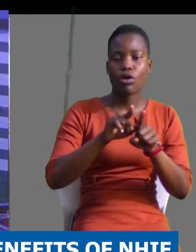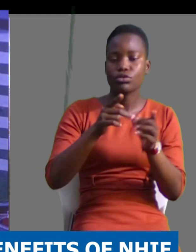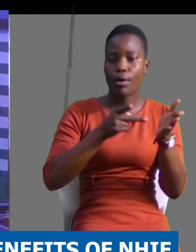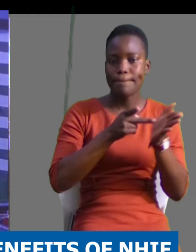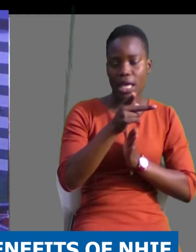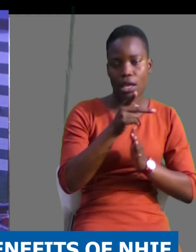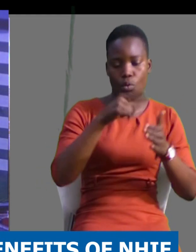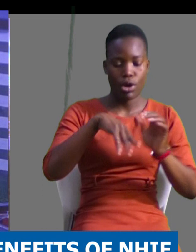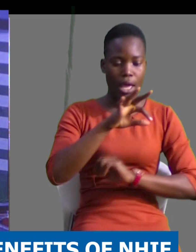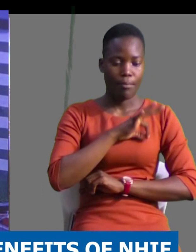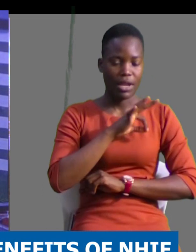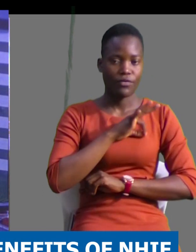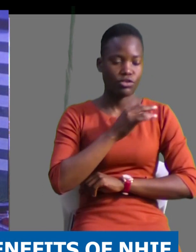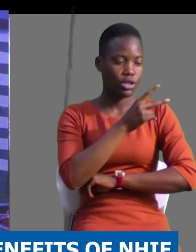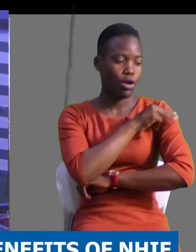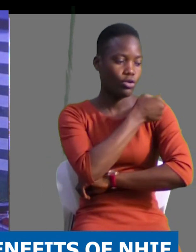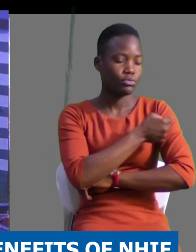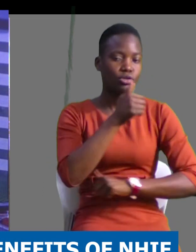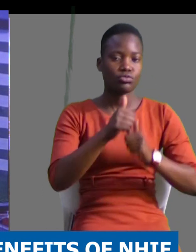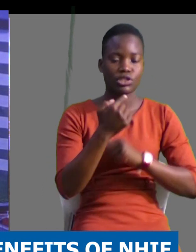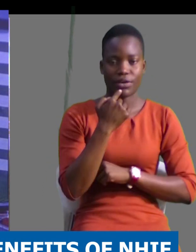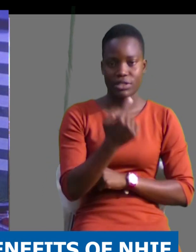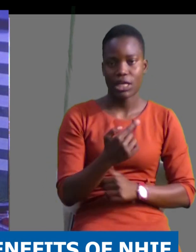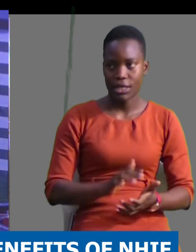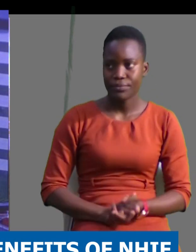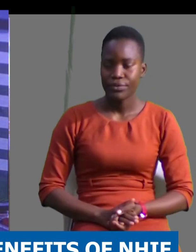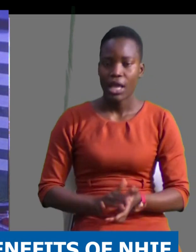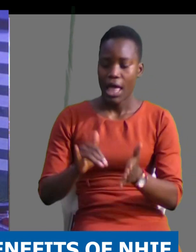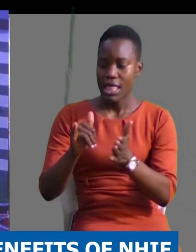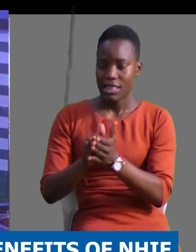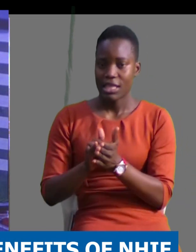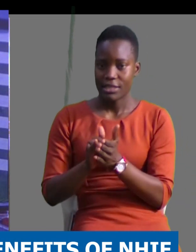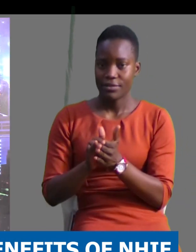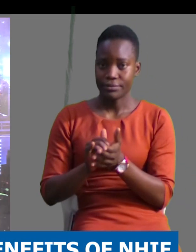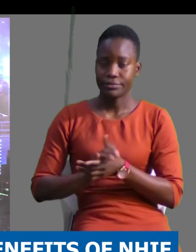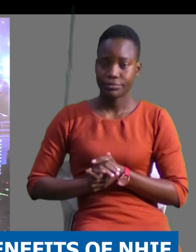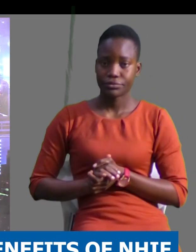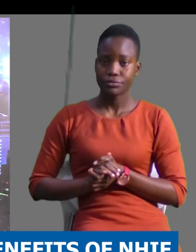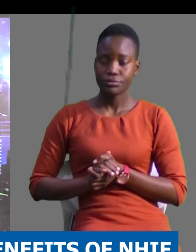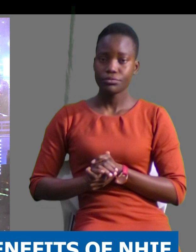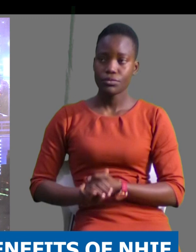and paying out of benefits Yeah. to the hospitals that I've just mentioned. All right. That sounds